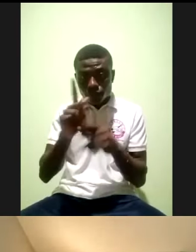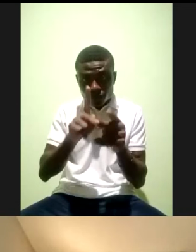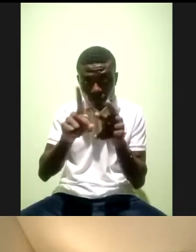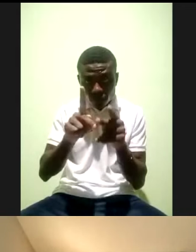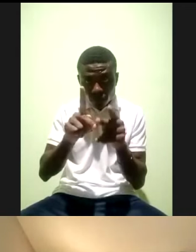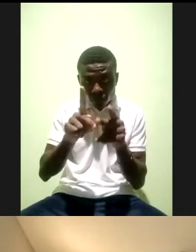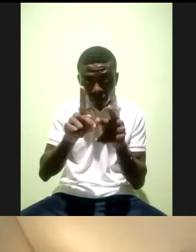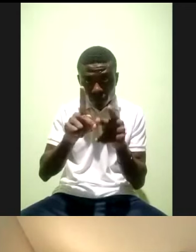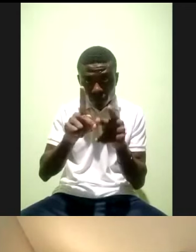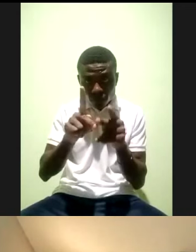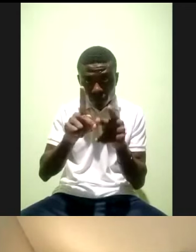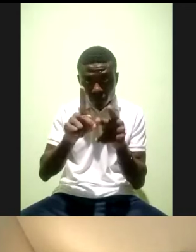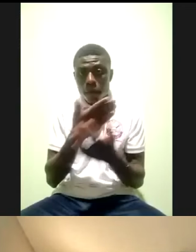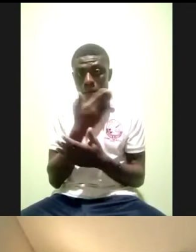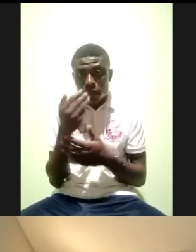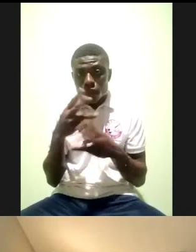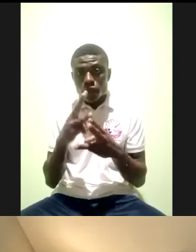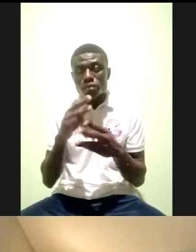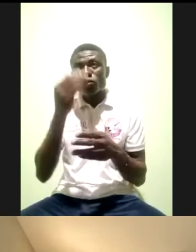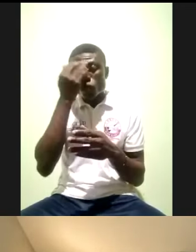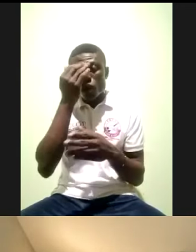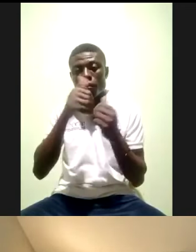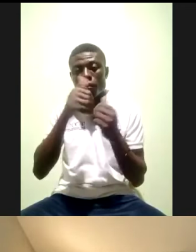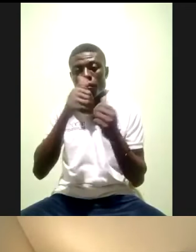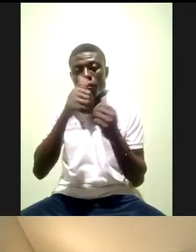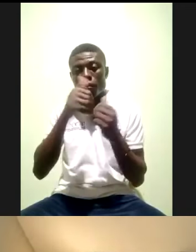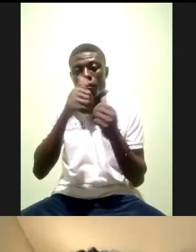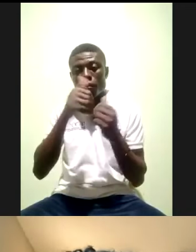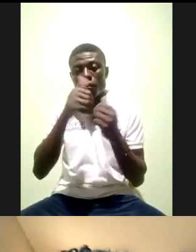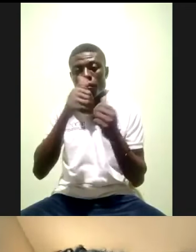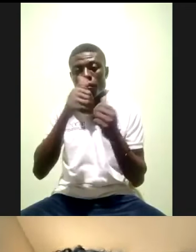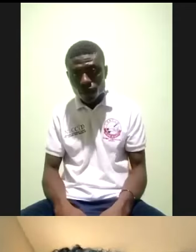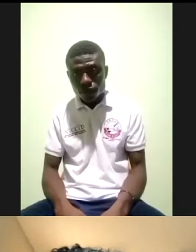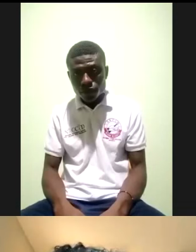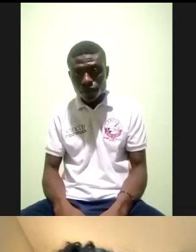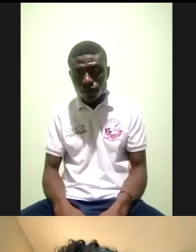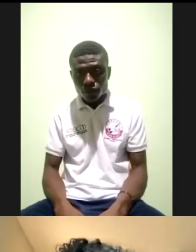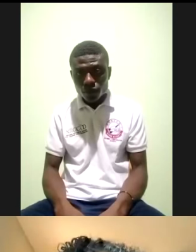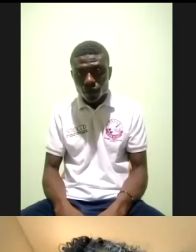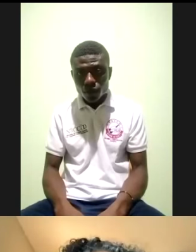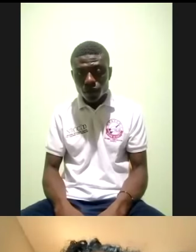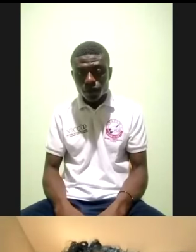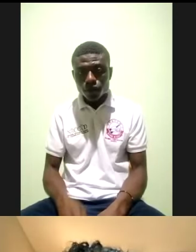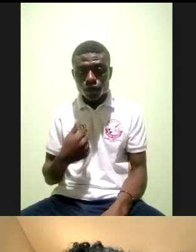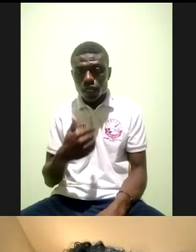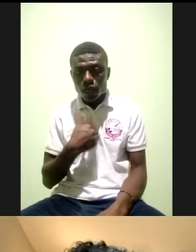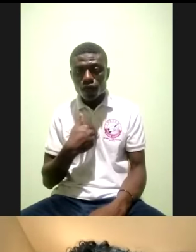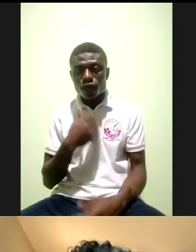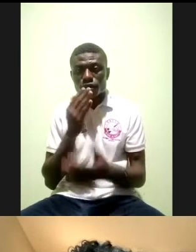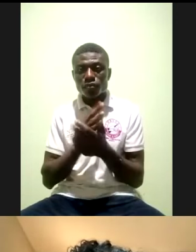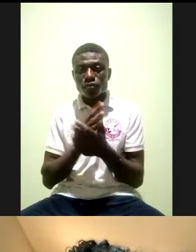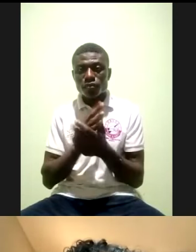a better awareness of the concept of learning disabilities, there are some accommodations.